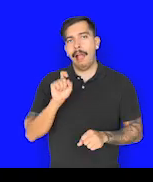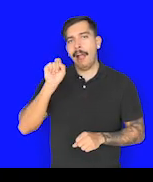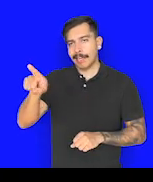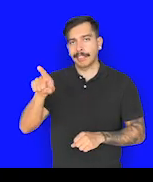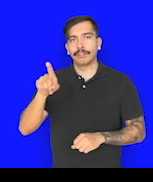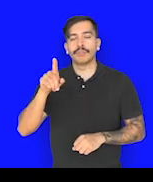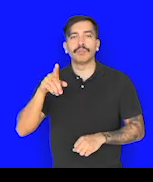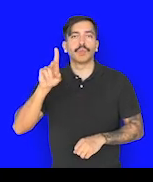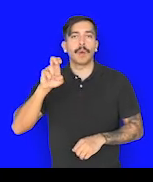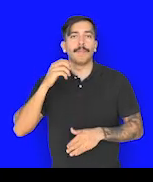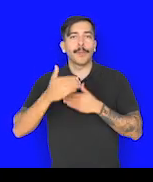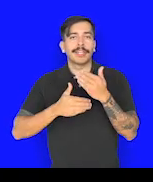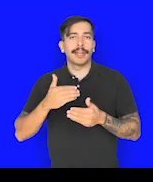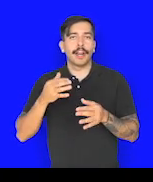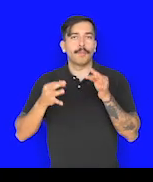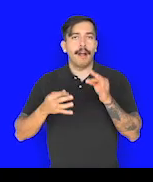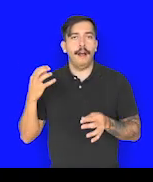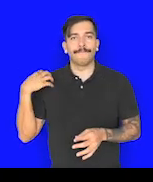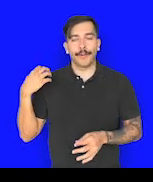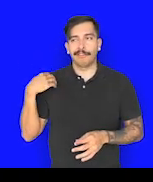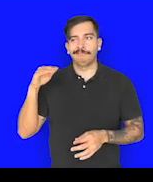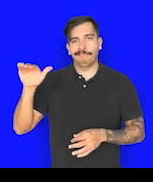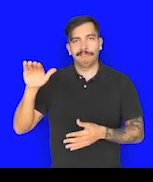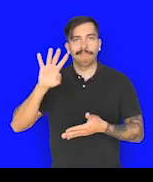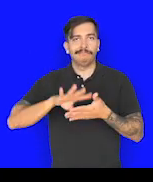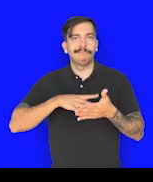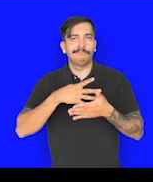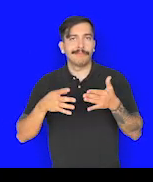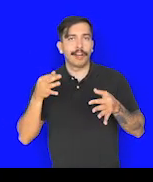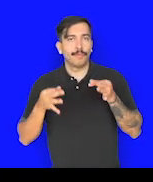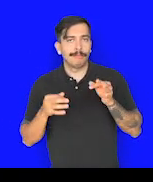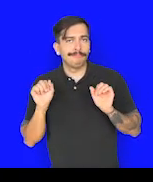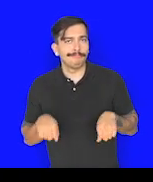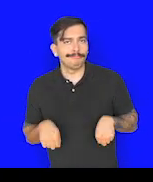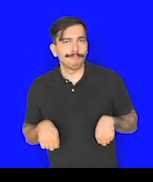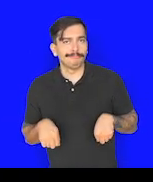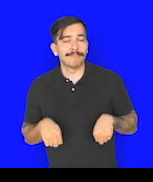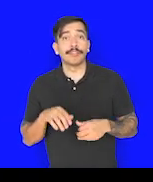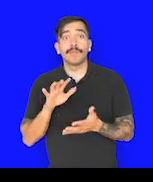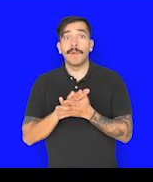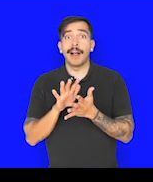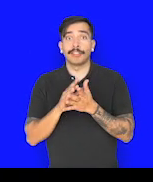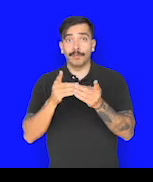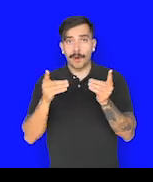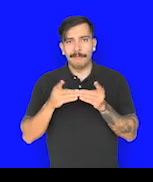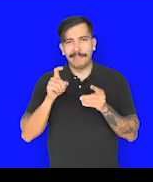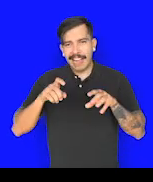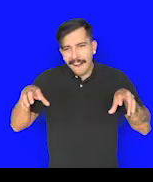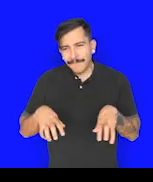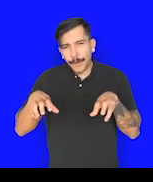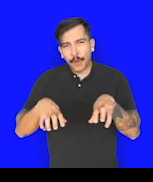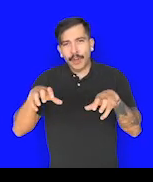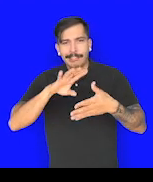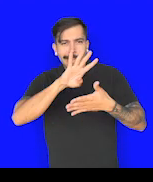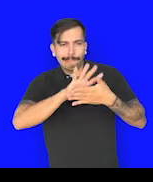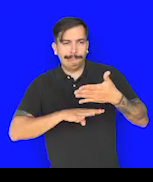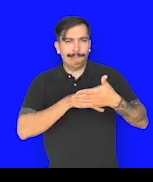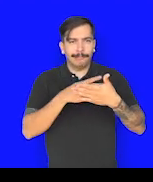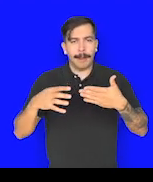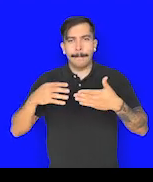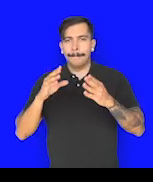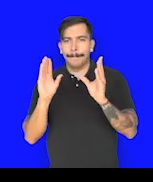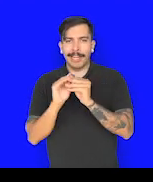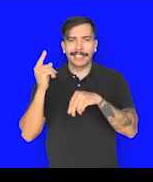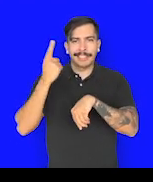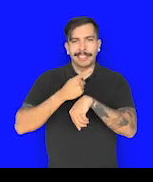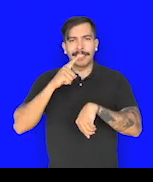ask the due process hearing officer to schedule the hearing. The school district must make an effort to schedule the meeting at a